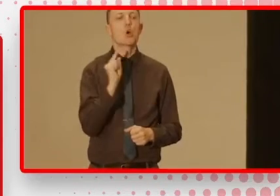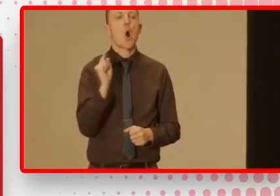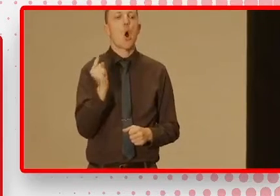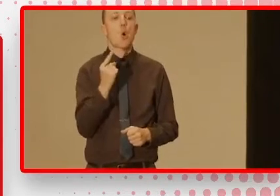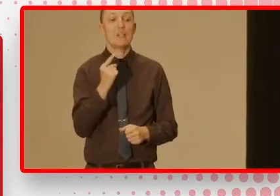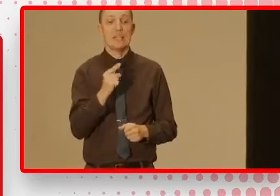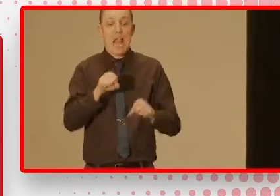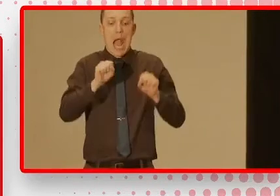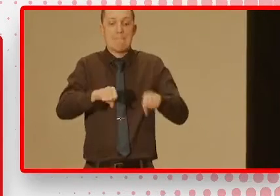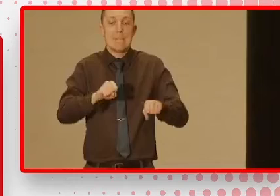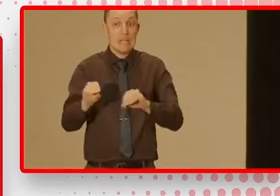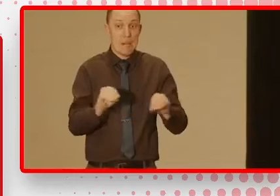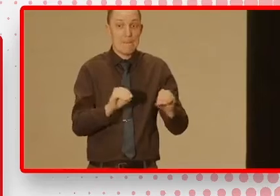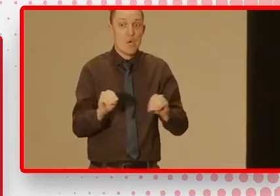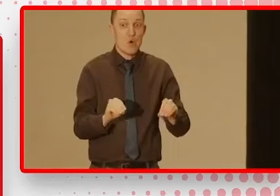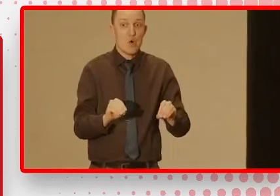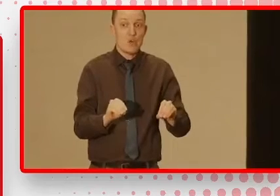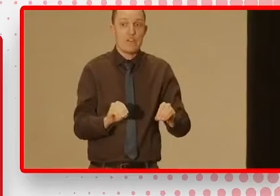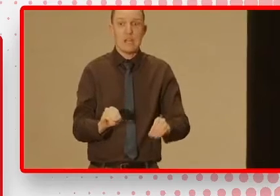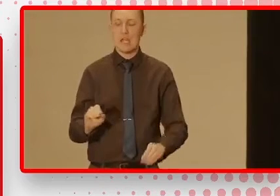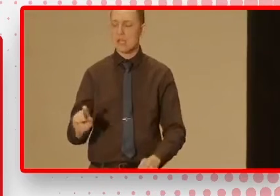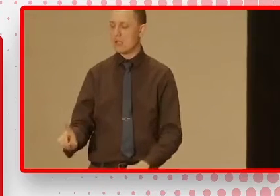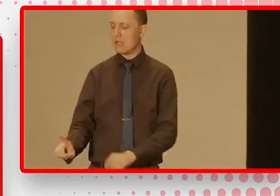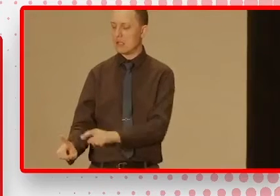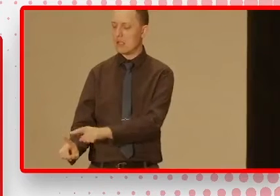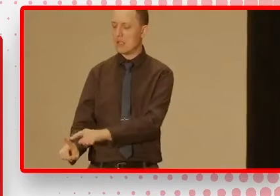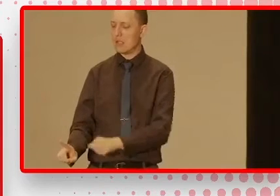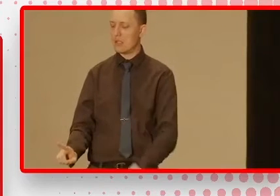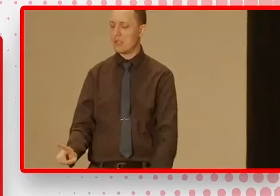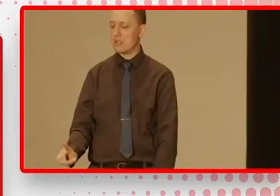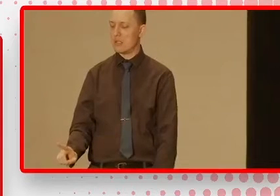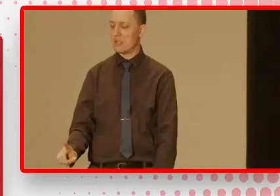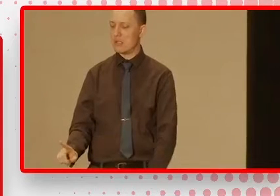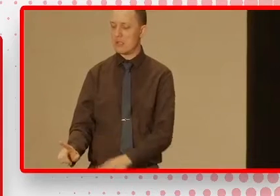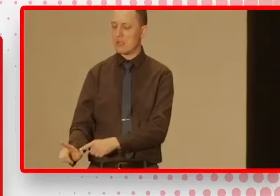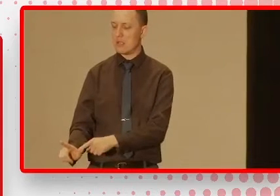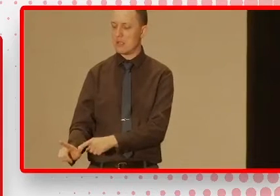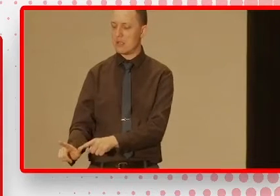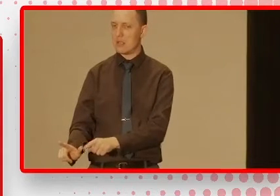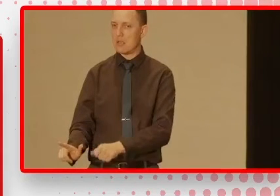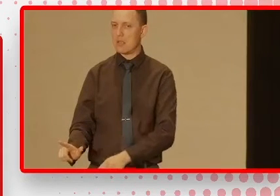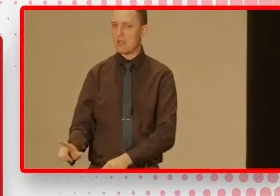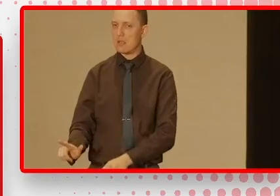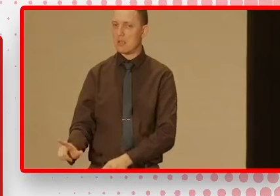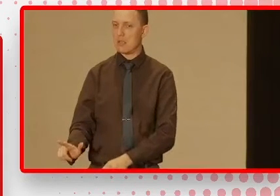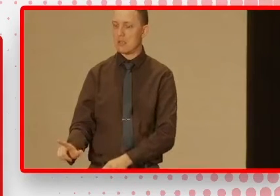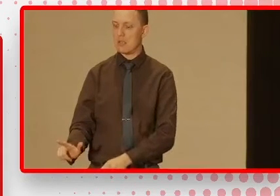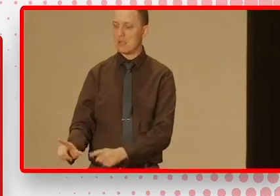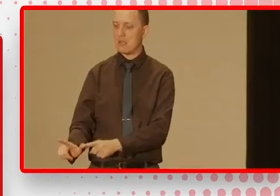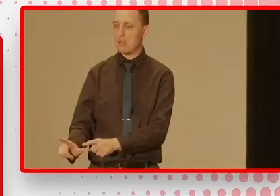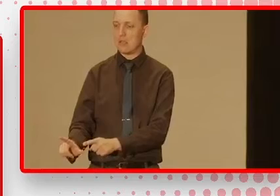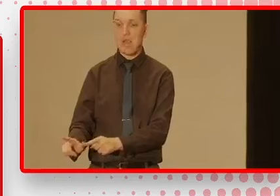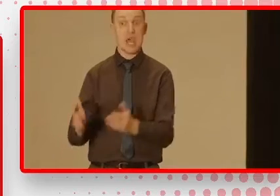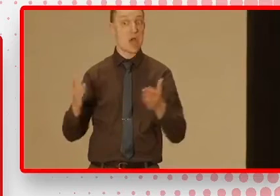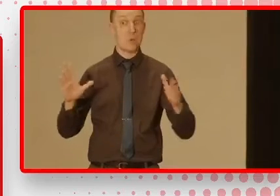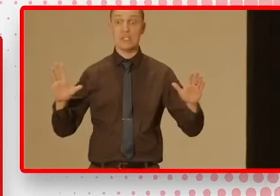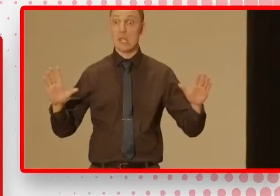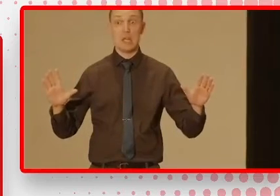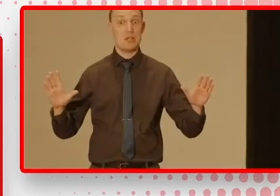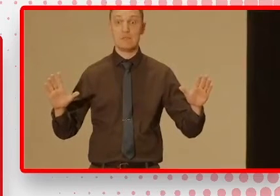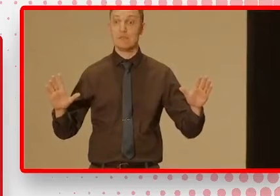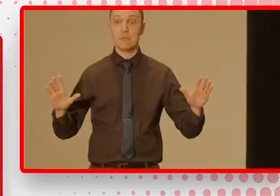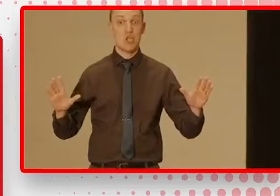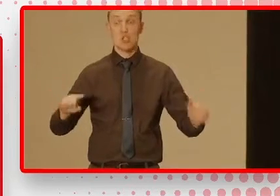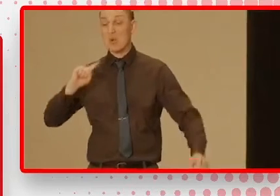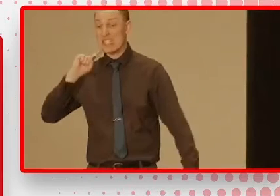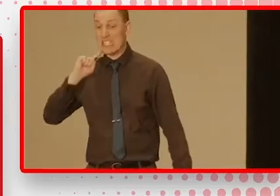her index finger on her right hand and her thumb on her right hand. Okay, so extremely significant disability. And when I